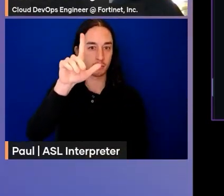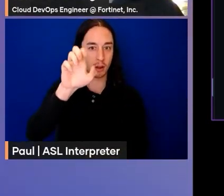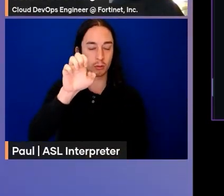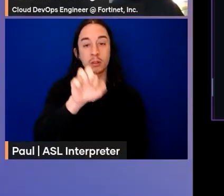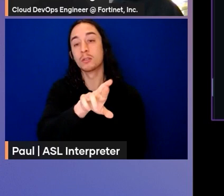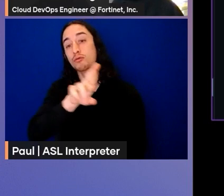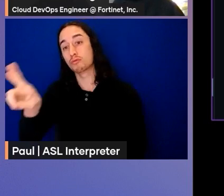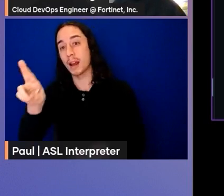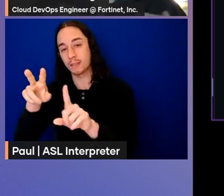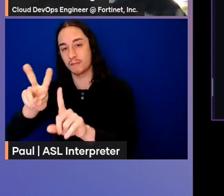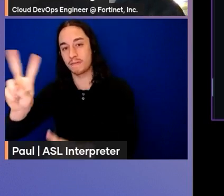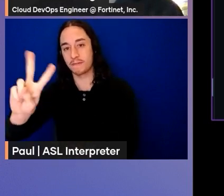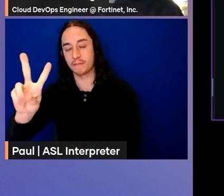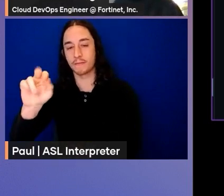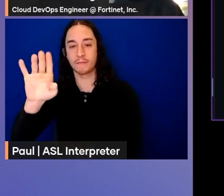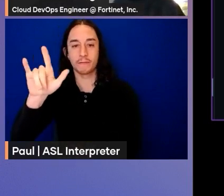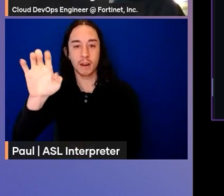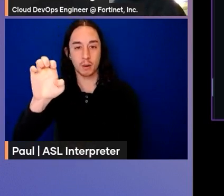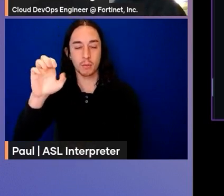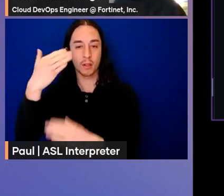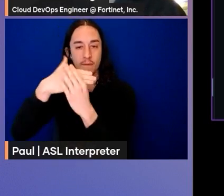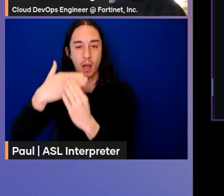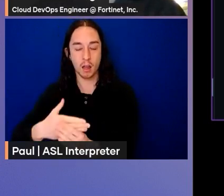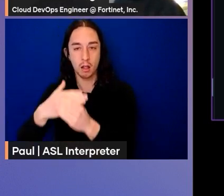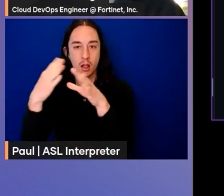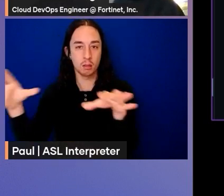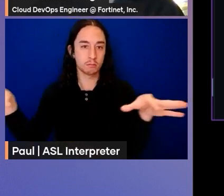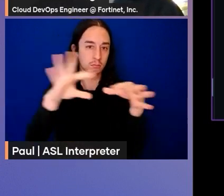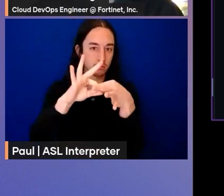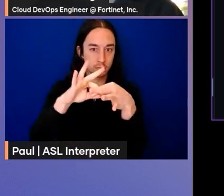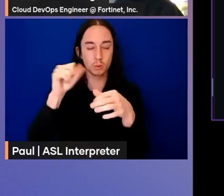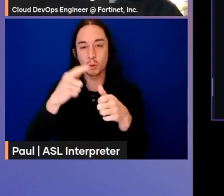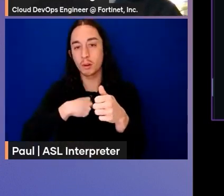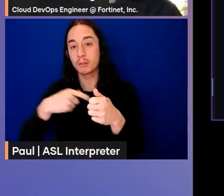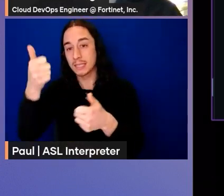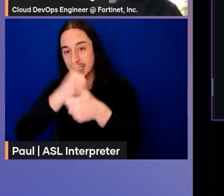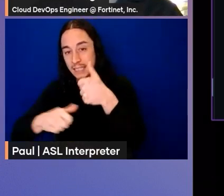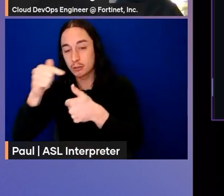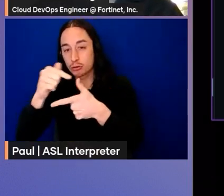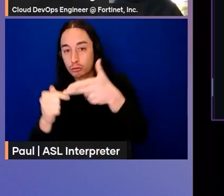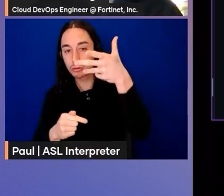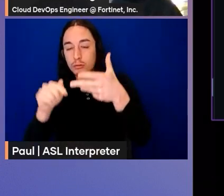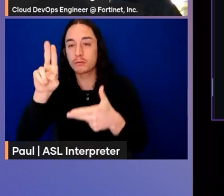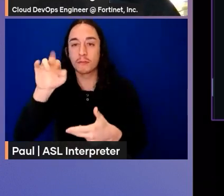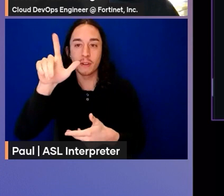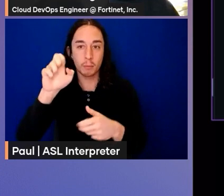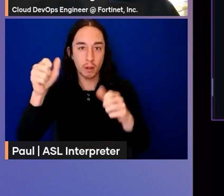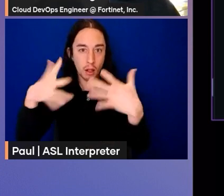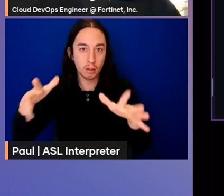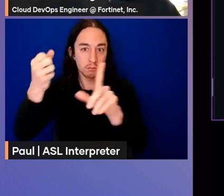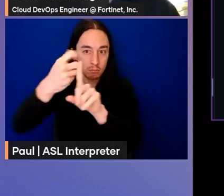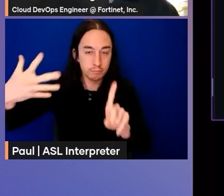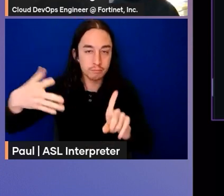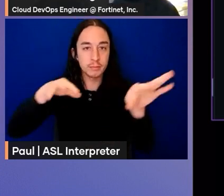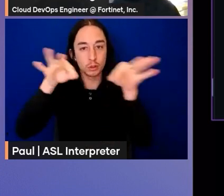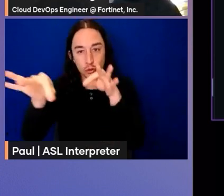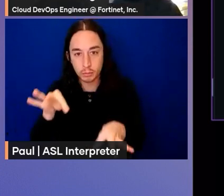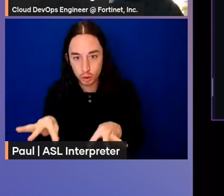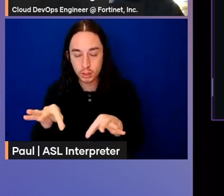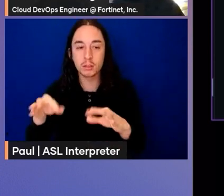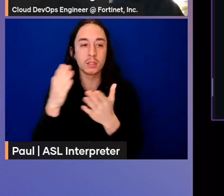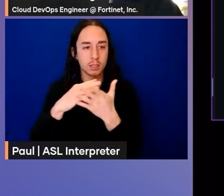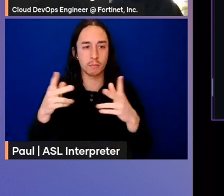generic module. So I've put description in for every one of the variables. And in some places, if I have a default, like the